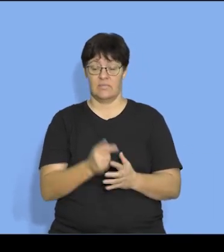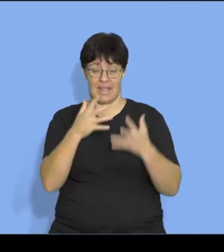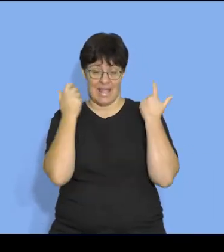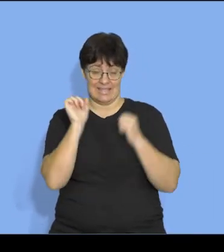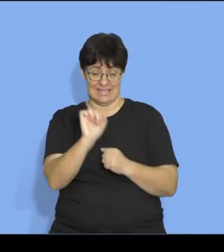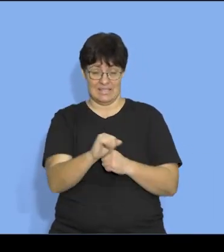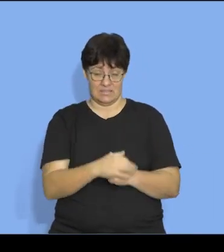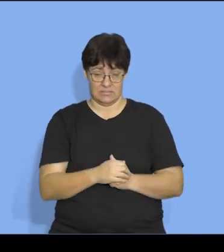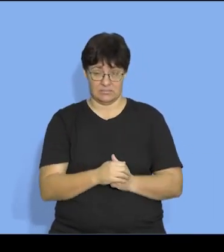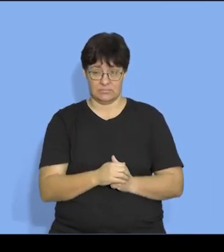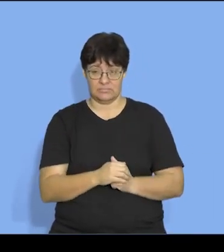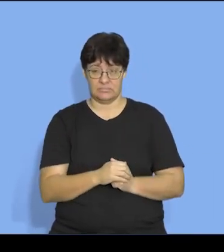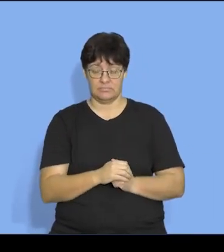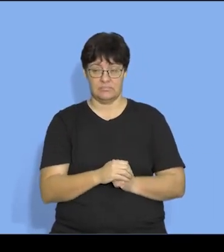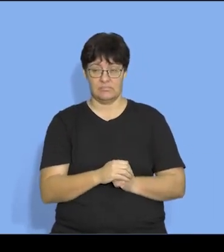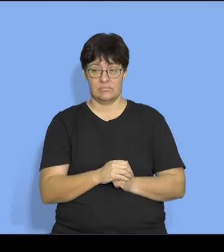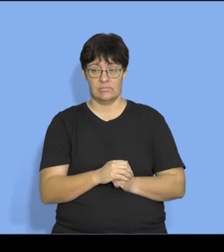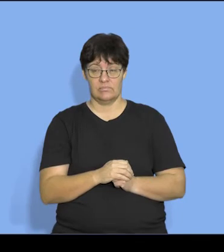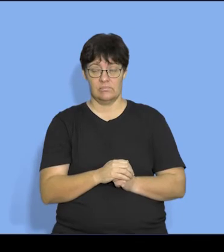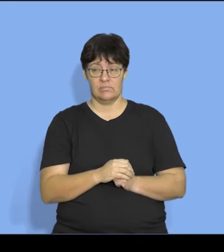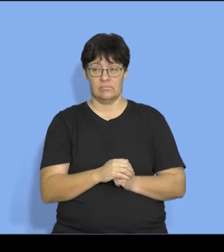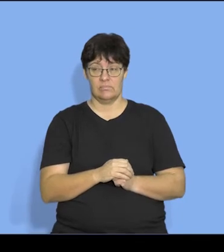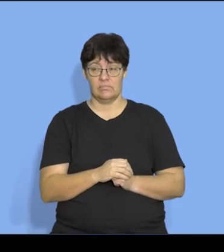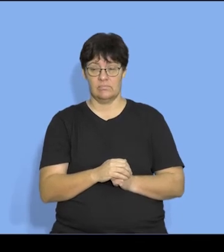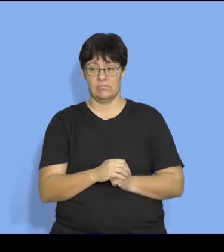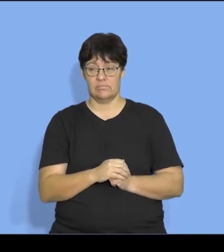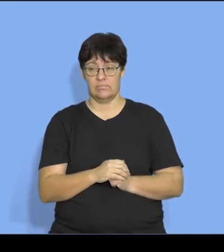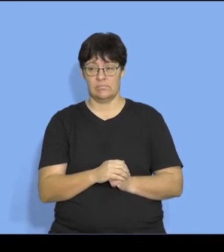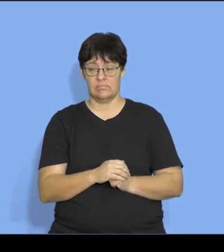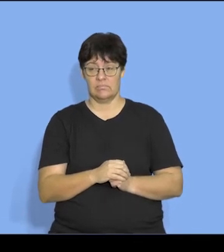of the cat, okay?